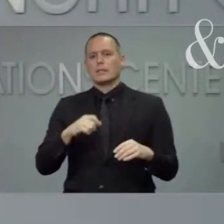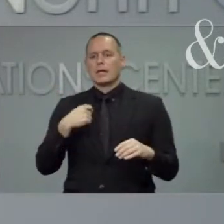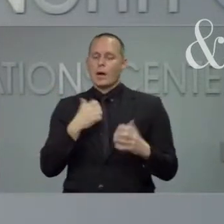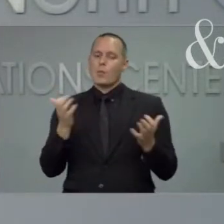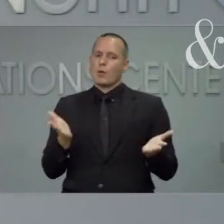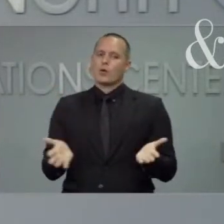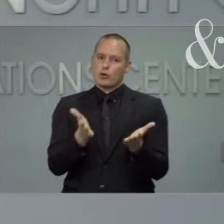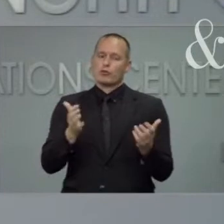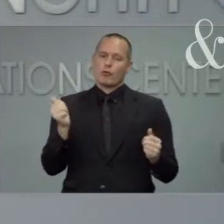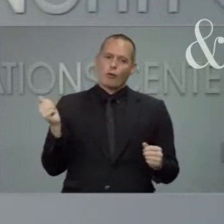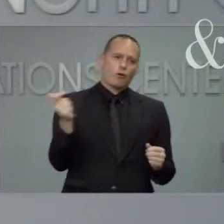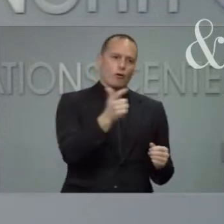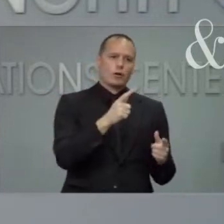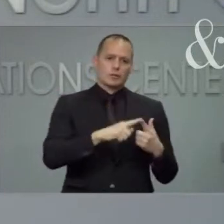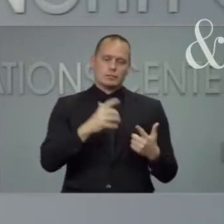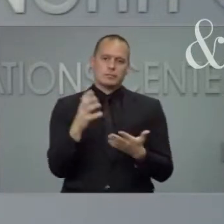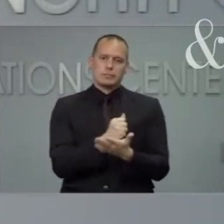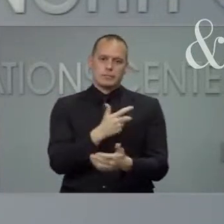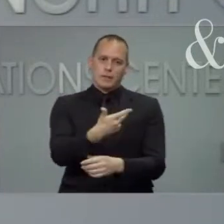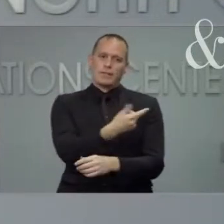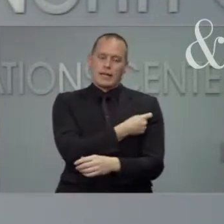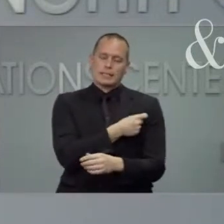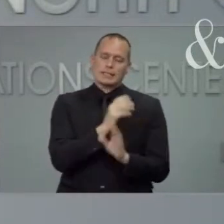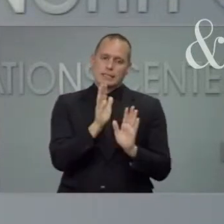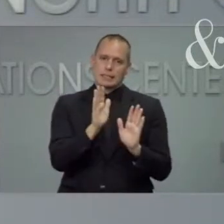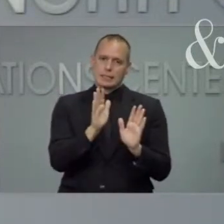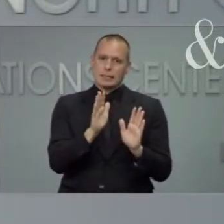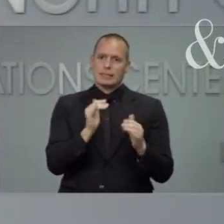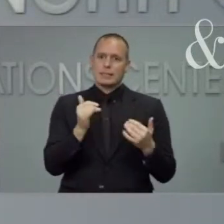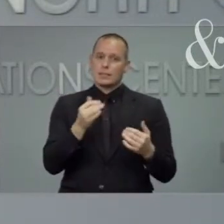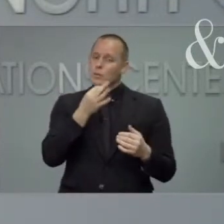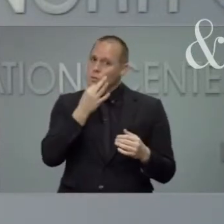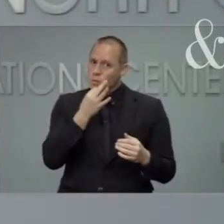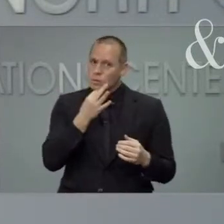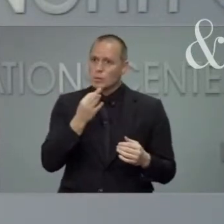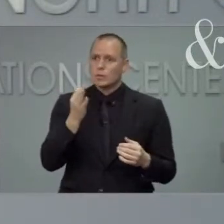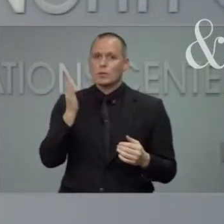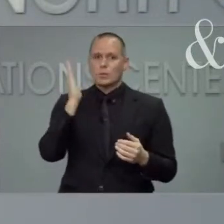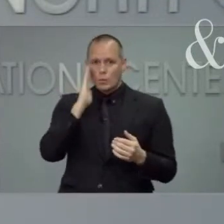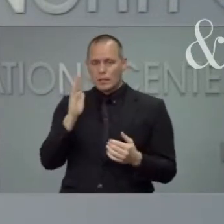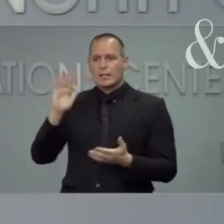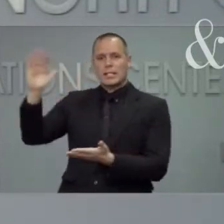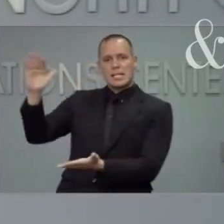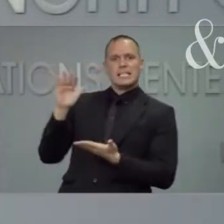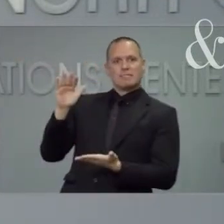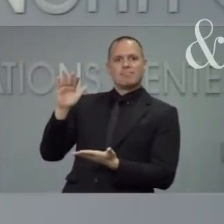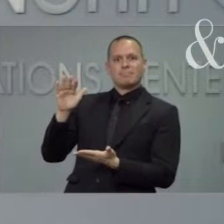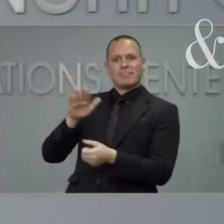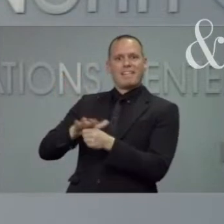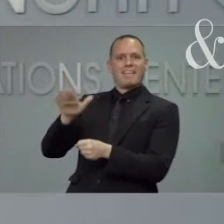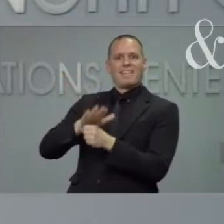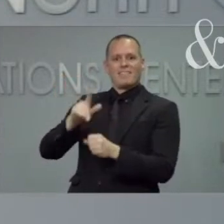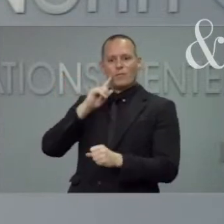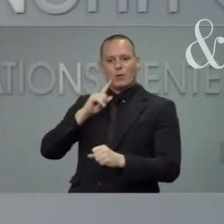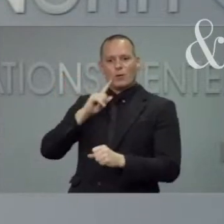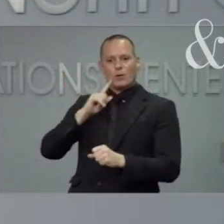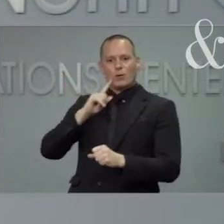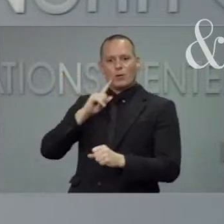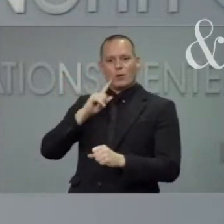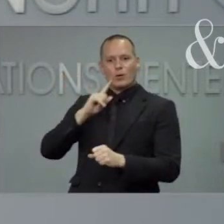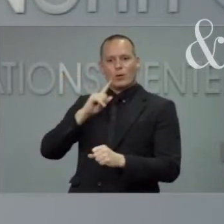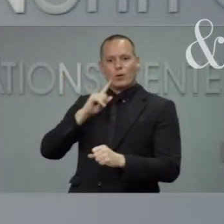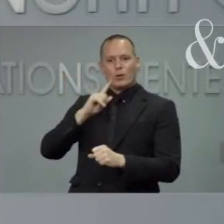everybody to get this vaccine. We know that that time is coming. Dr. Cohen, do you want to add to that? Okay, next